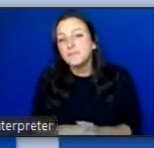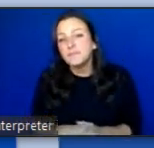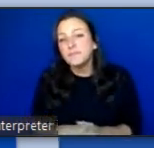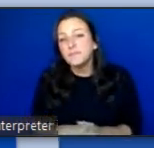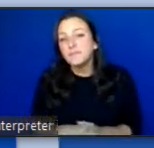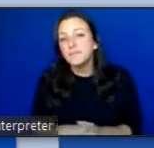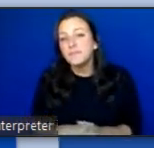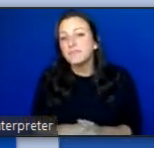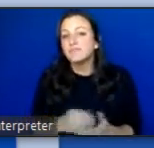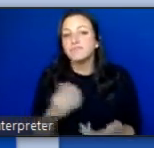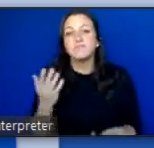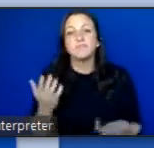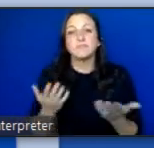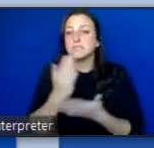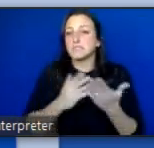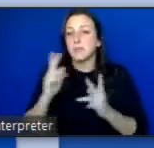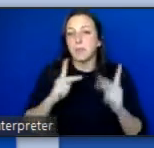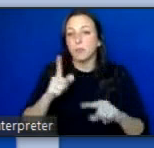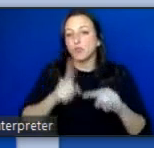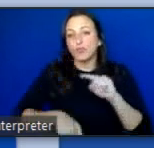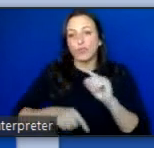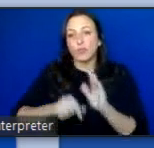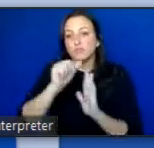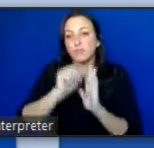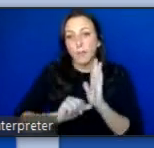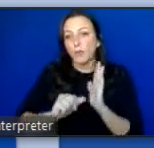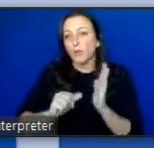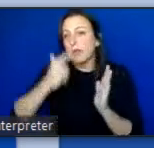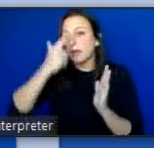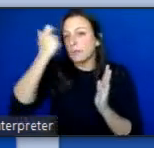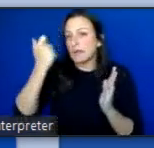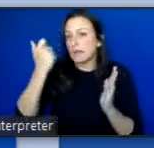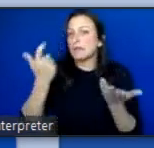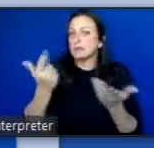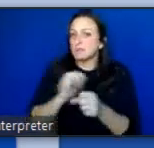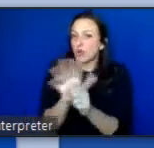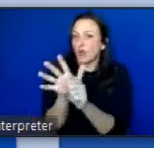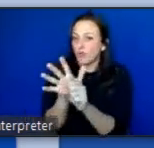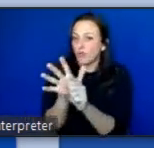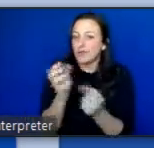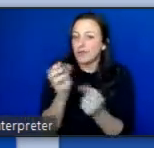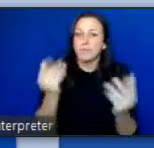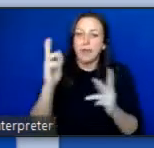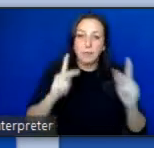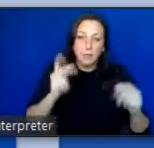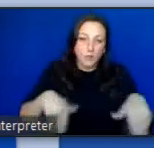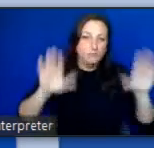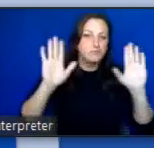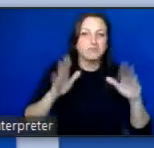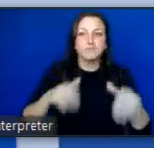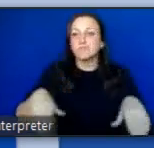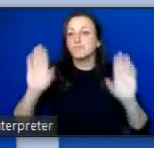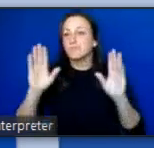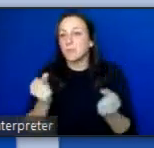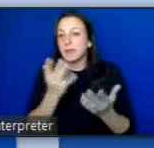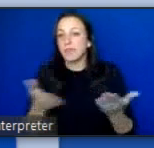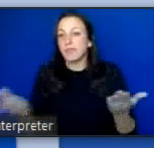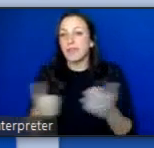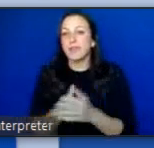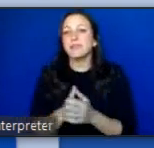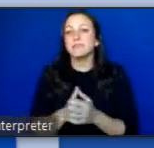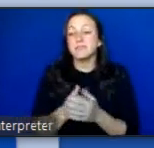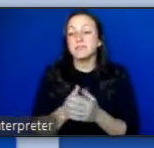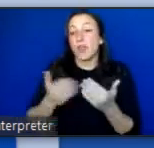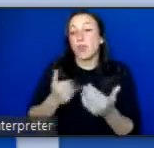be operated on, sacrifice after sacrifice. And of course, we lost almost 6,000 people